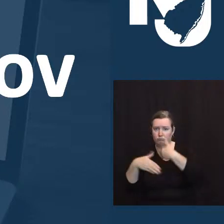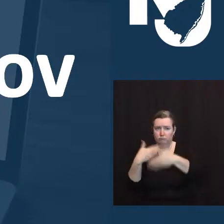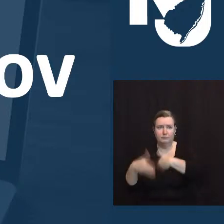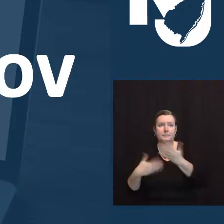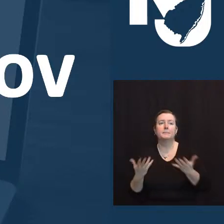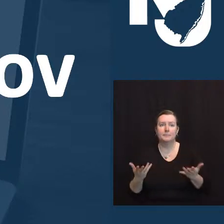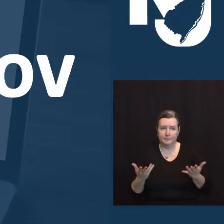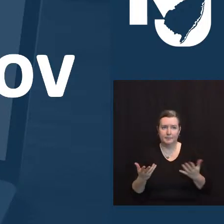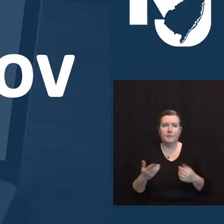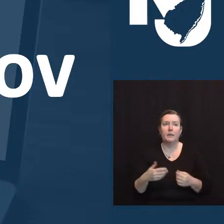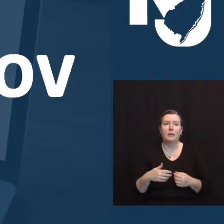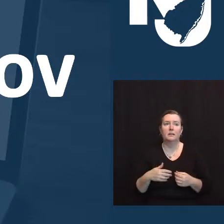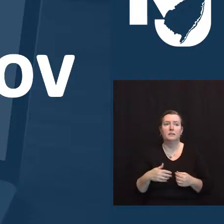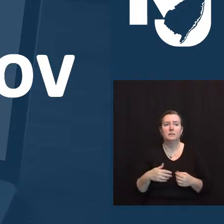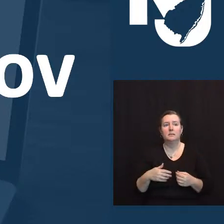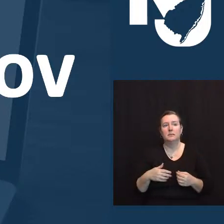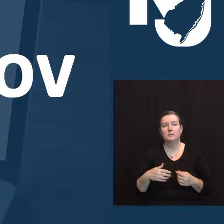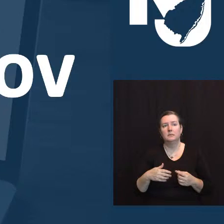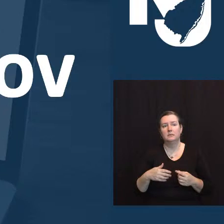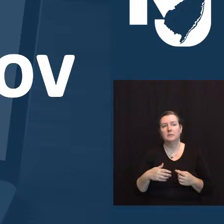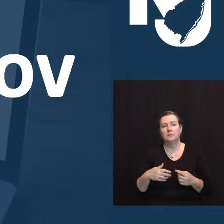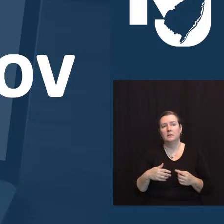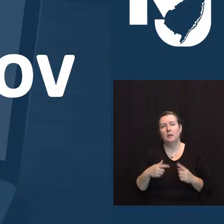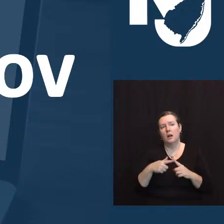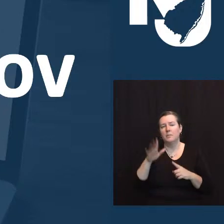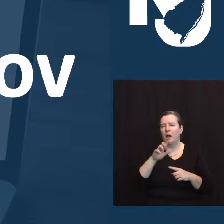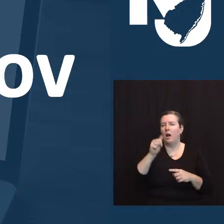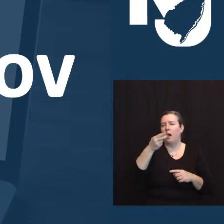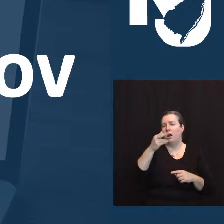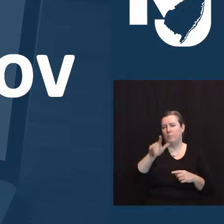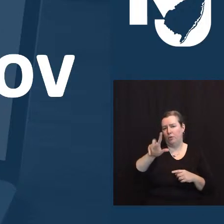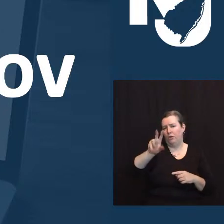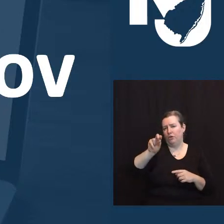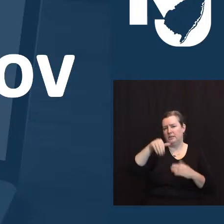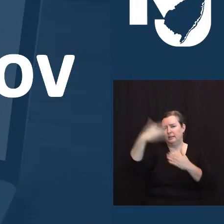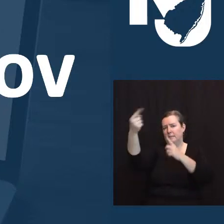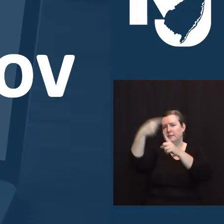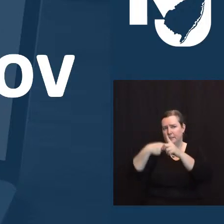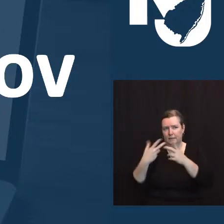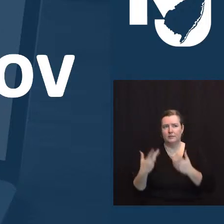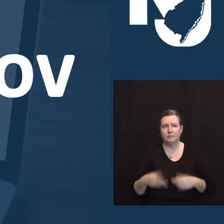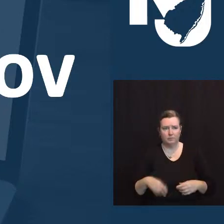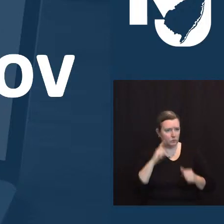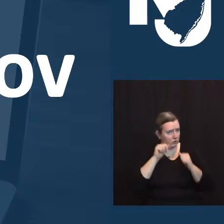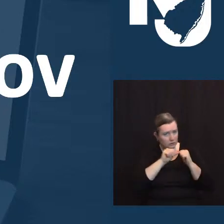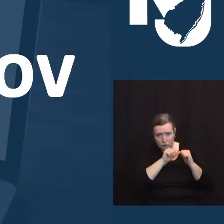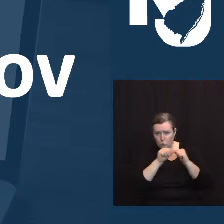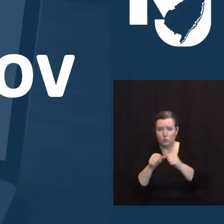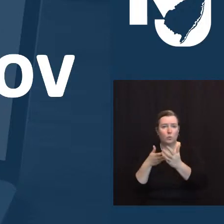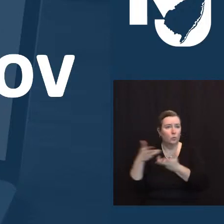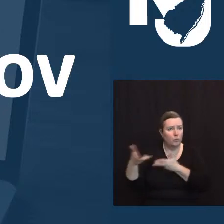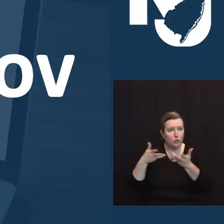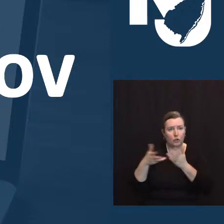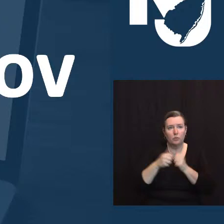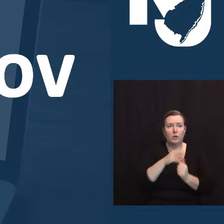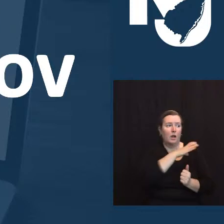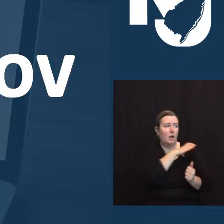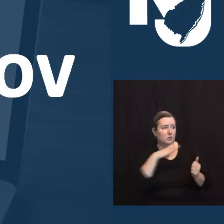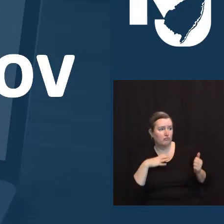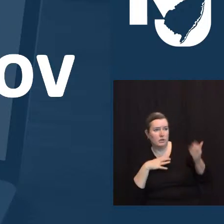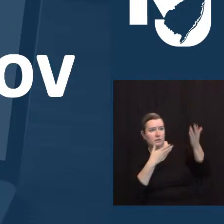for residents and with arrearages, especially as Congress works on a new round of COVID